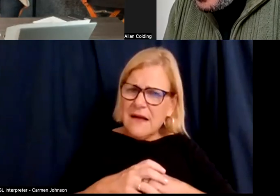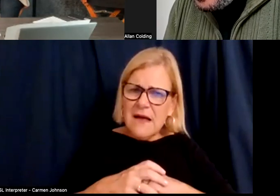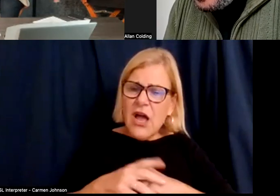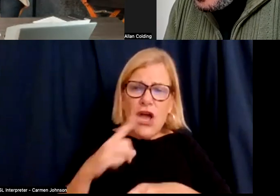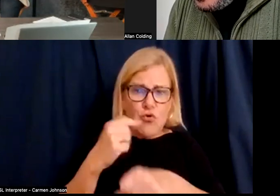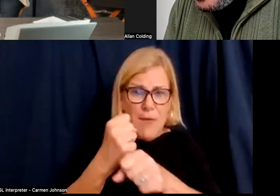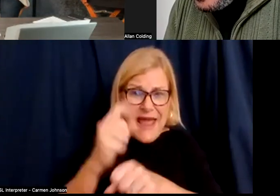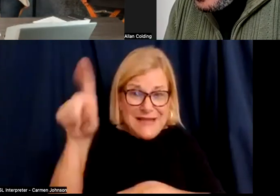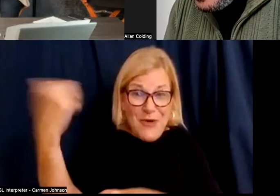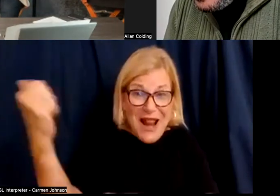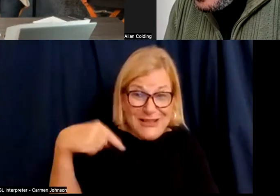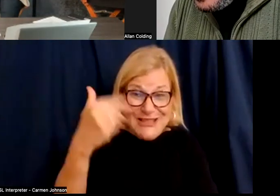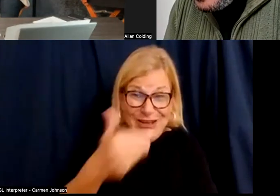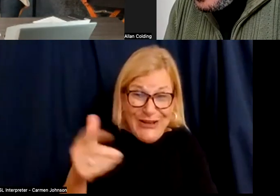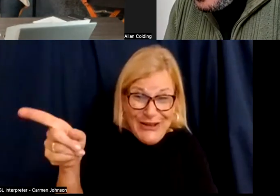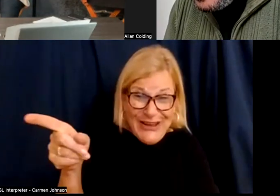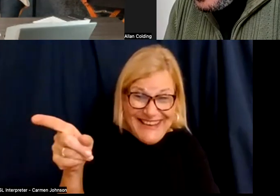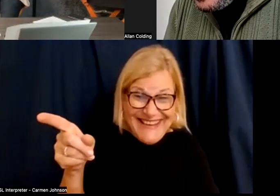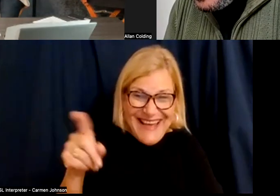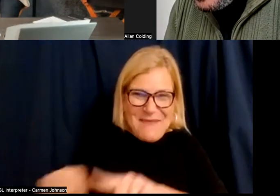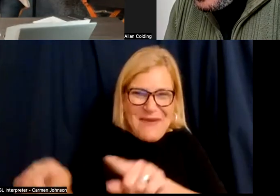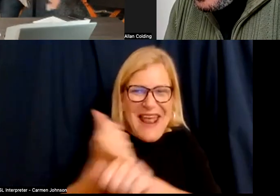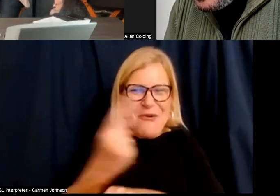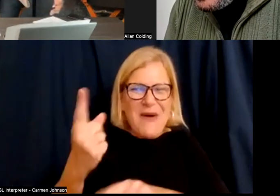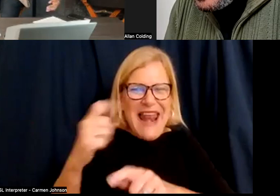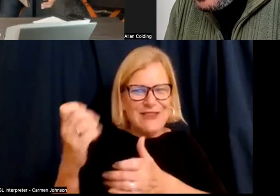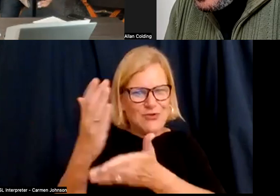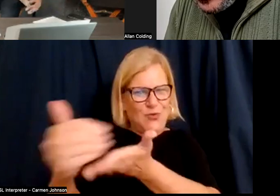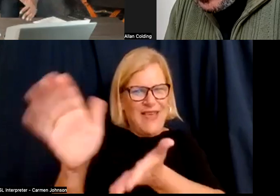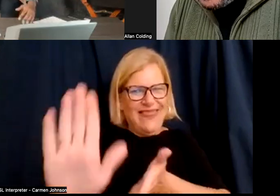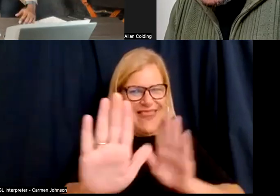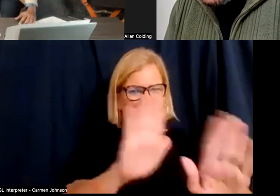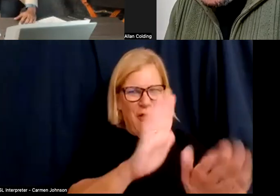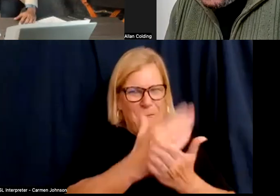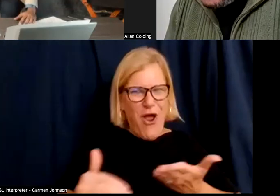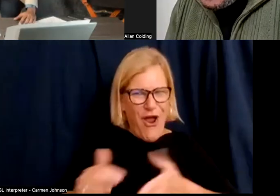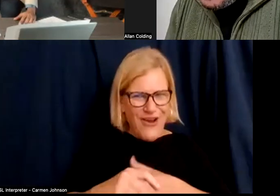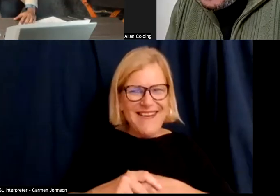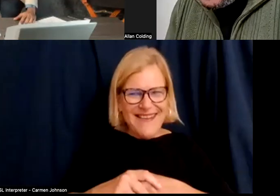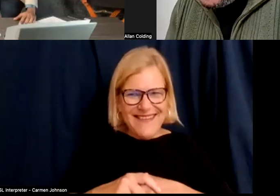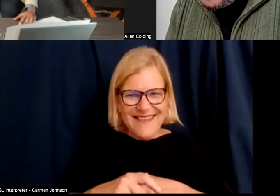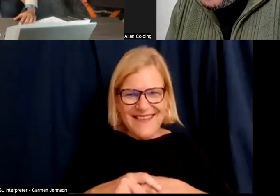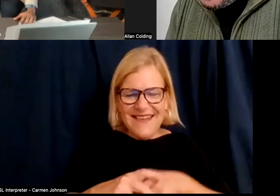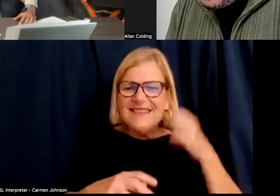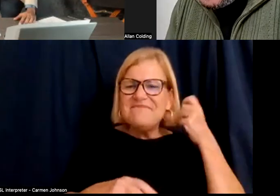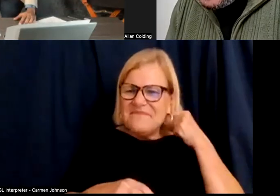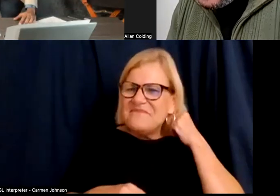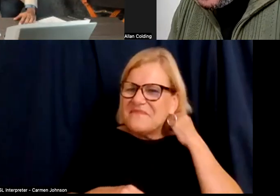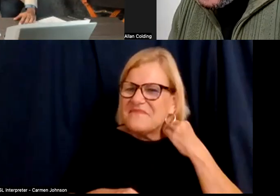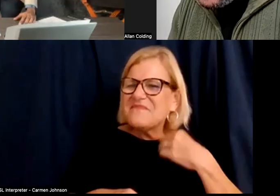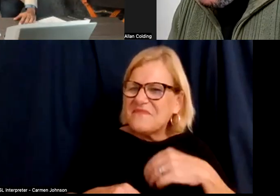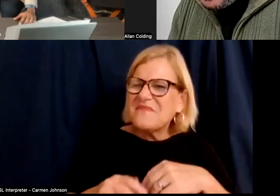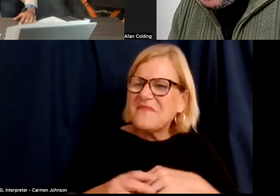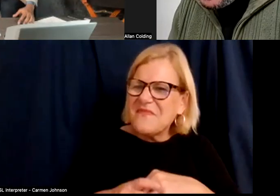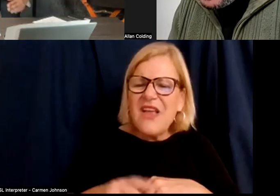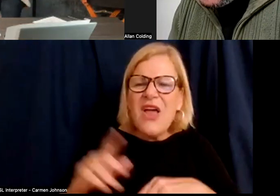making someone else look good, but everyone has to play their part. Yeah, well, when